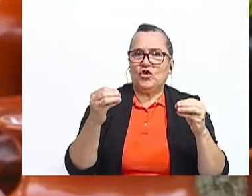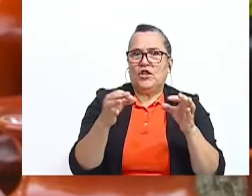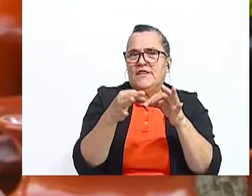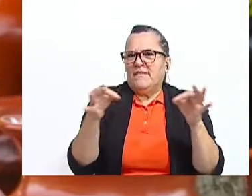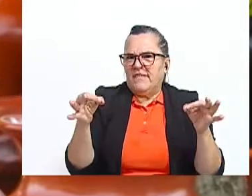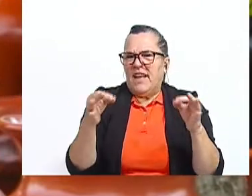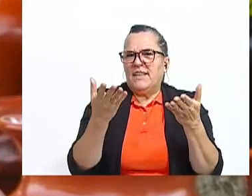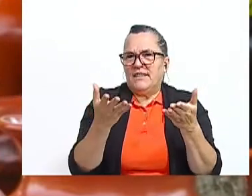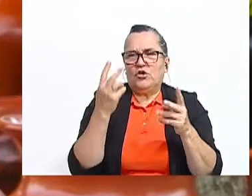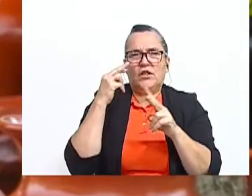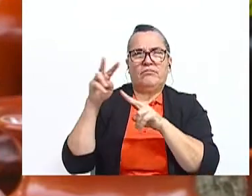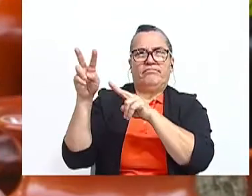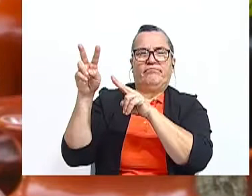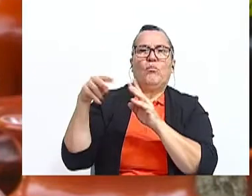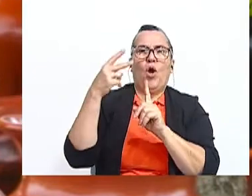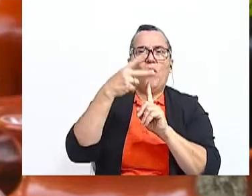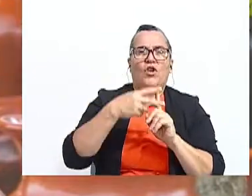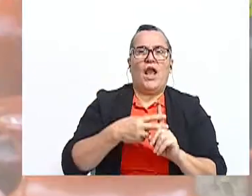let's check that vocabulary.